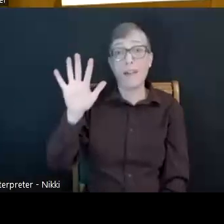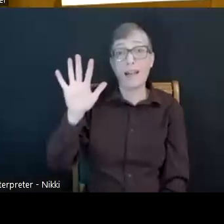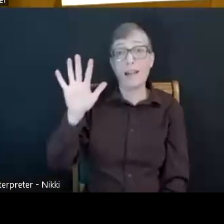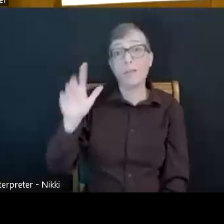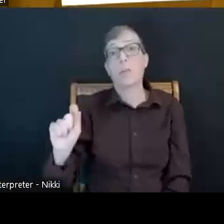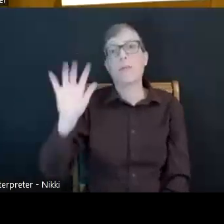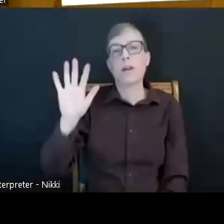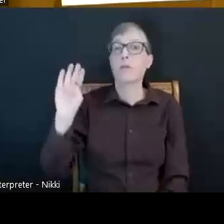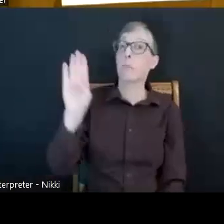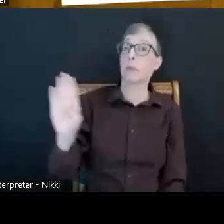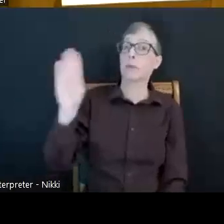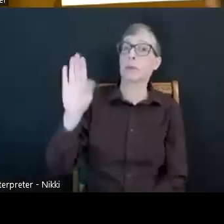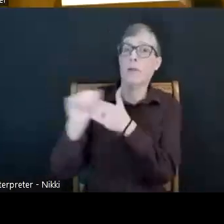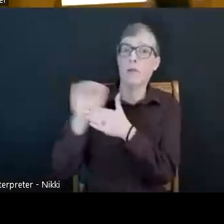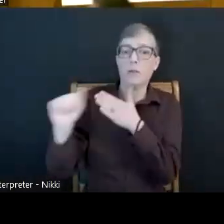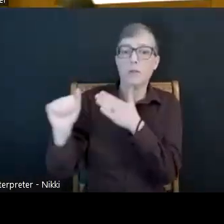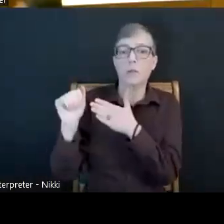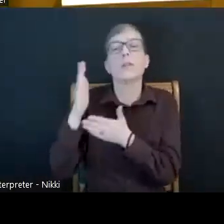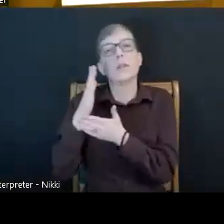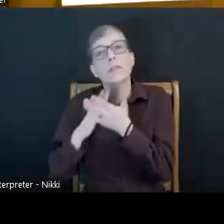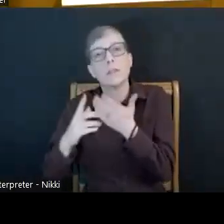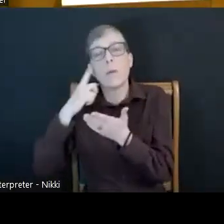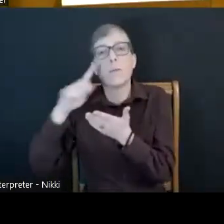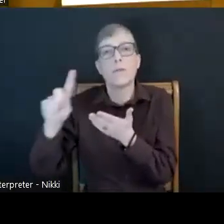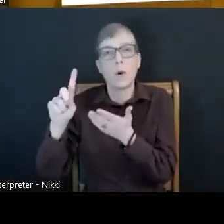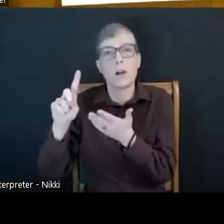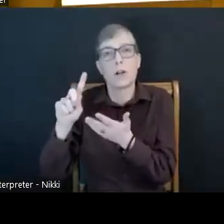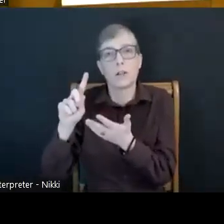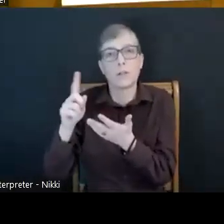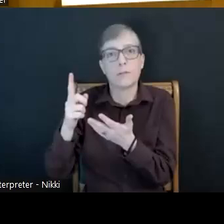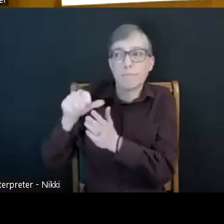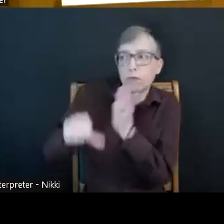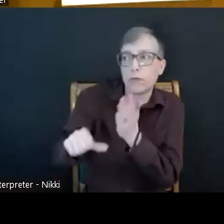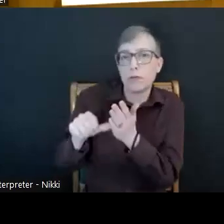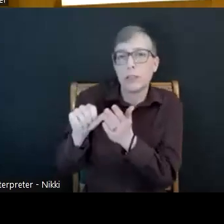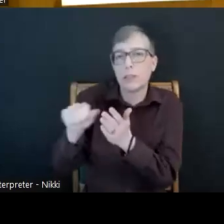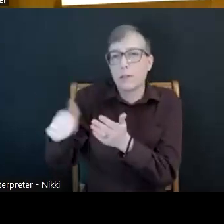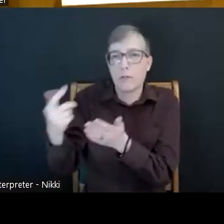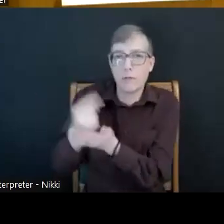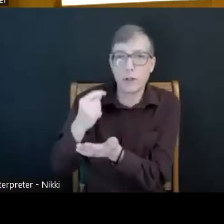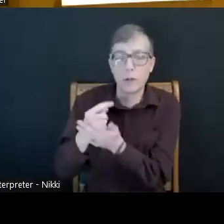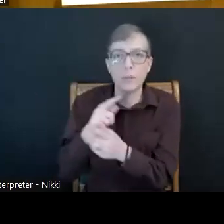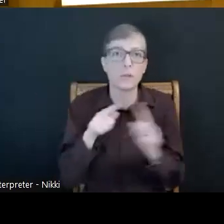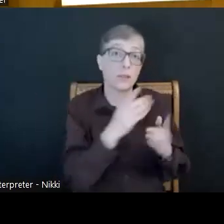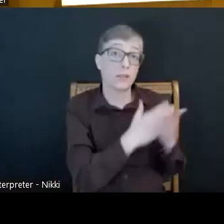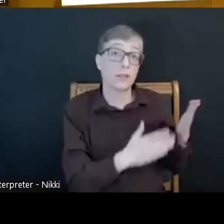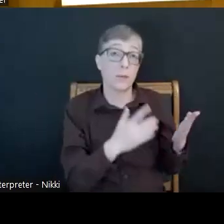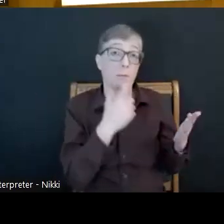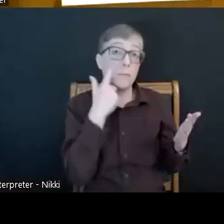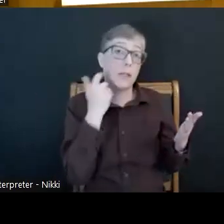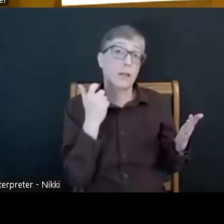to lost productivity as well. Okay, so I want to give some examples for people who aren't familiar with these conditions.